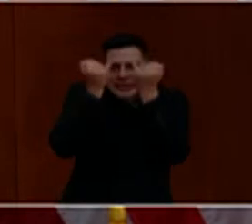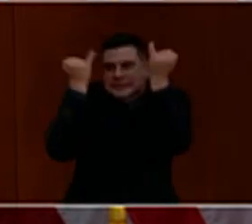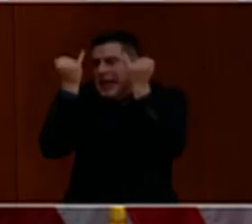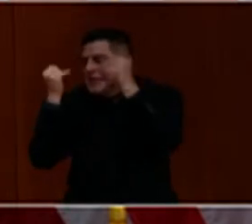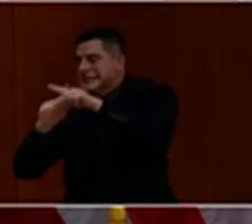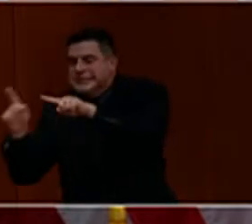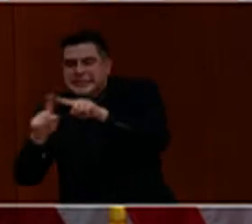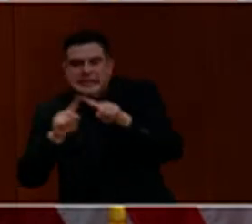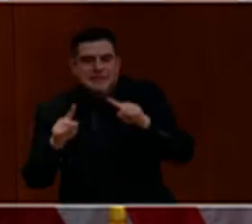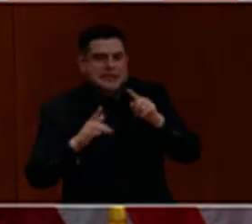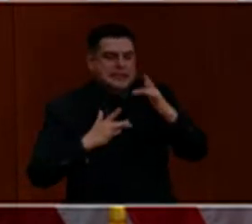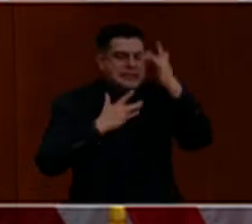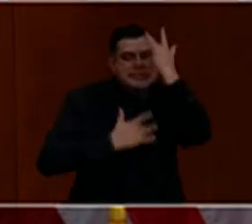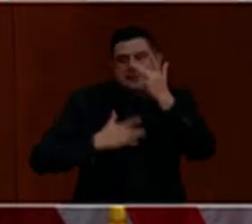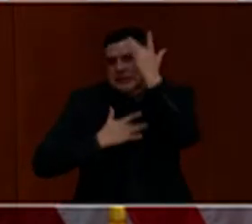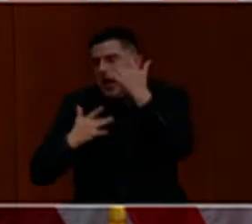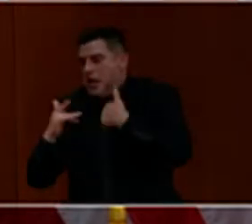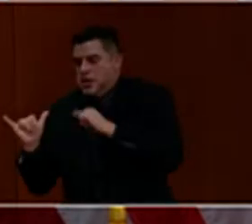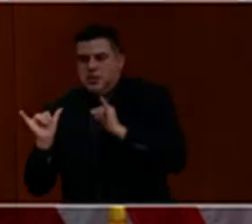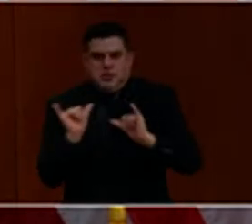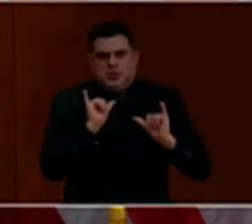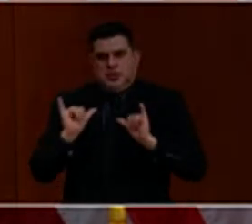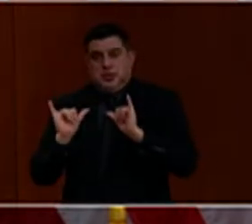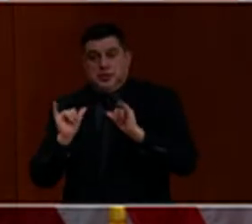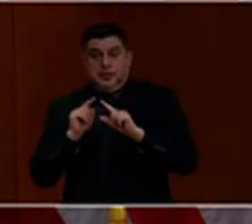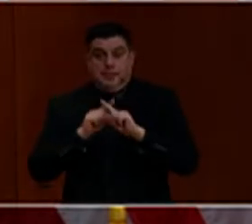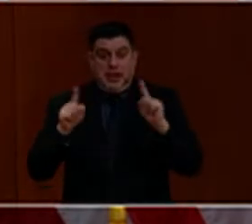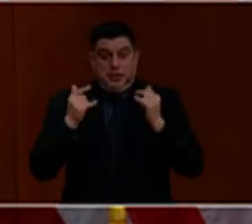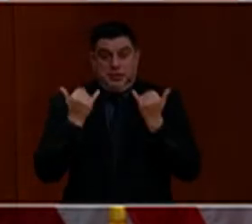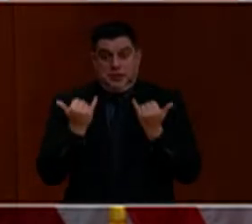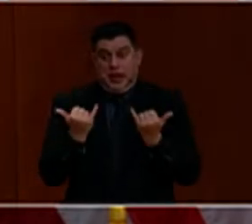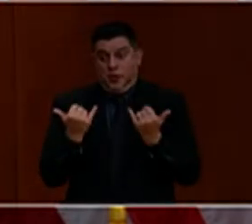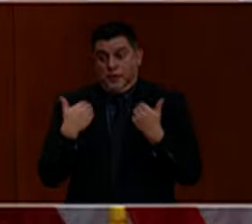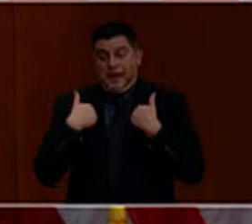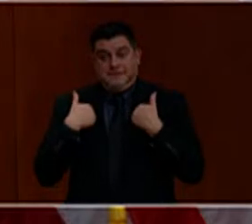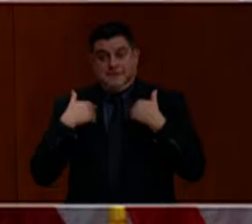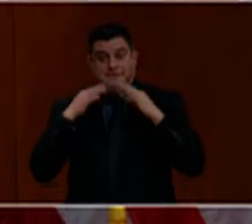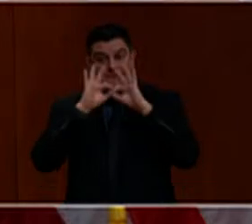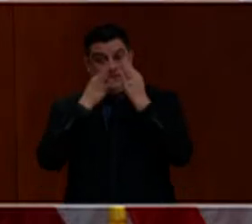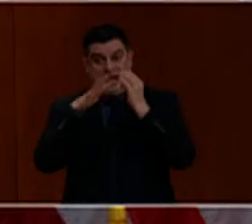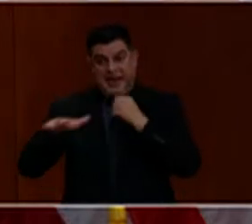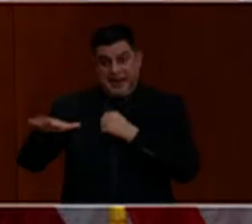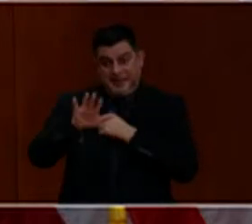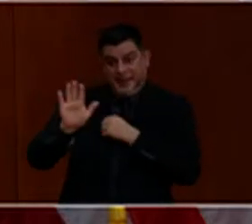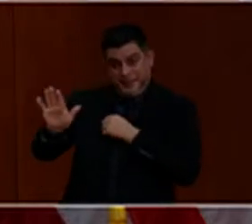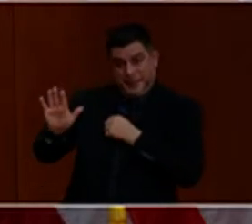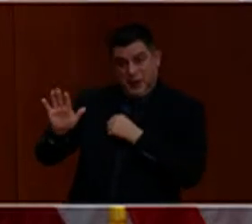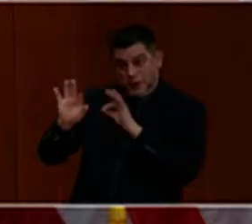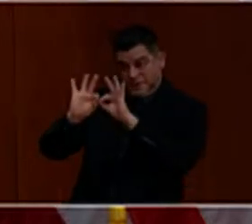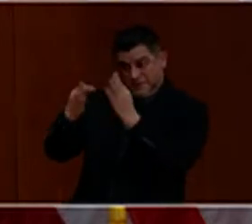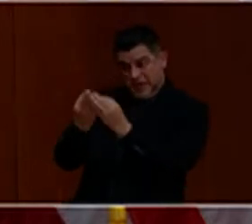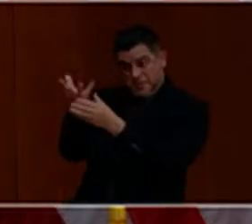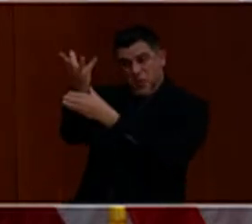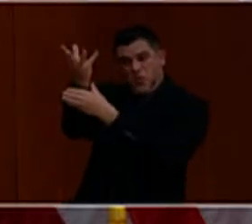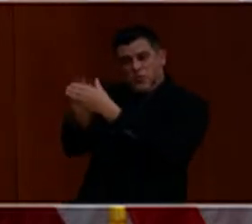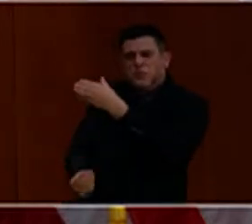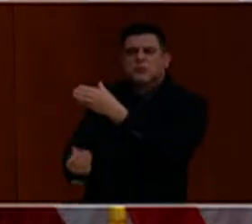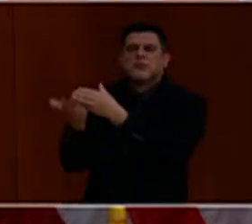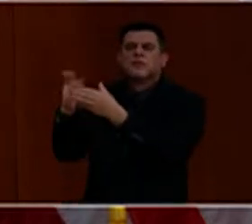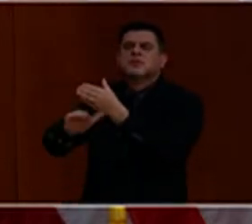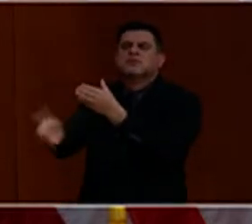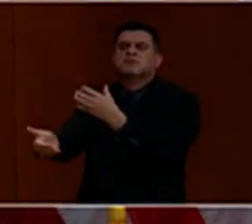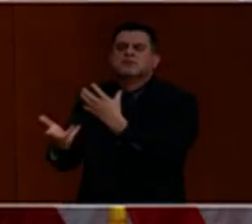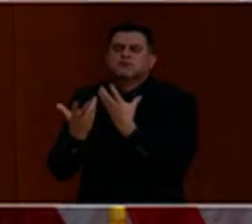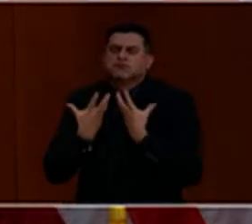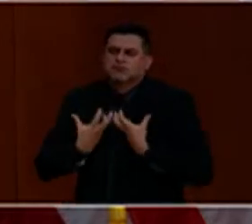family members who lose a loved one, and not only that. We've had